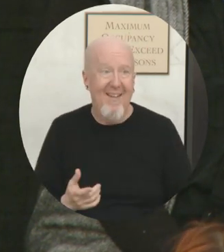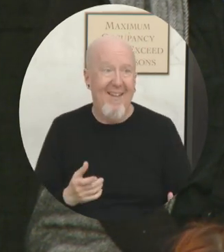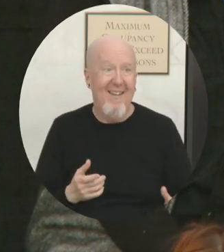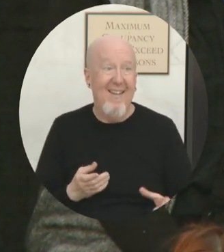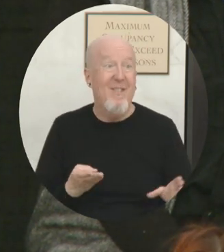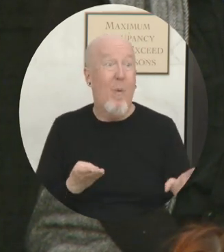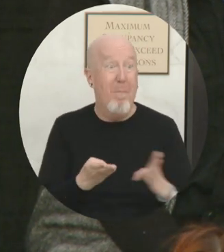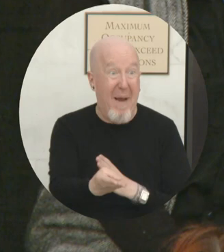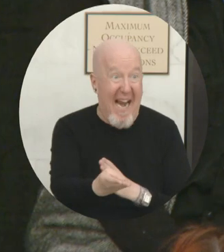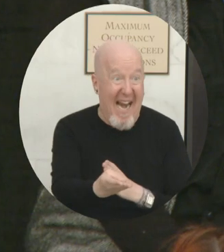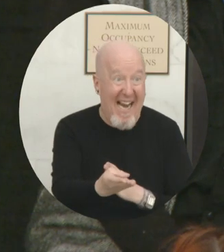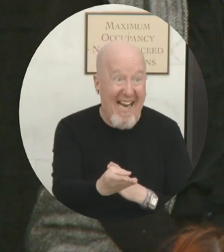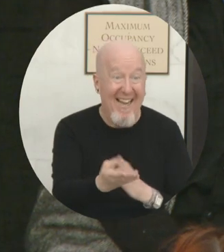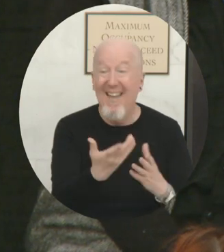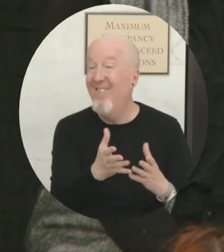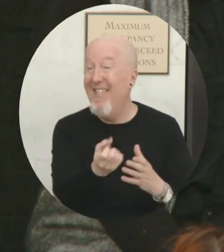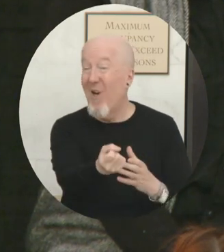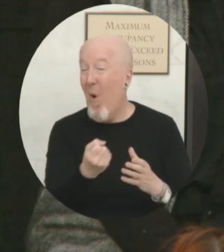very disgusting.